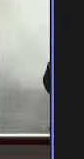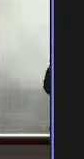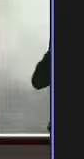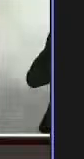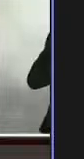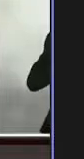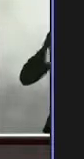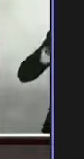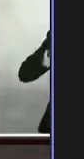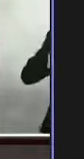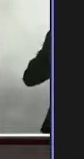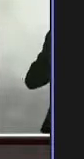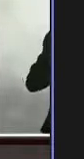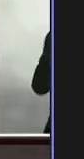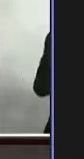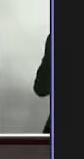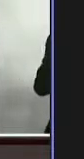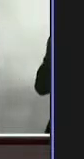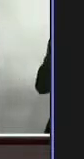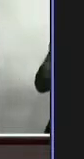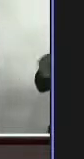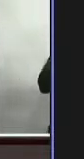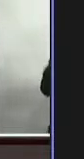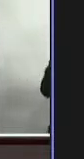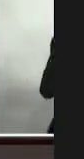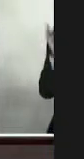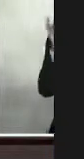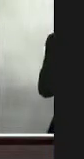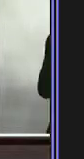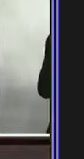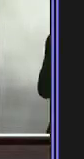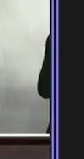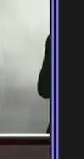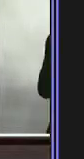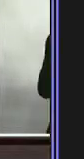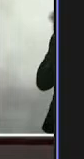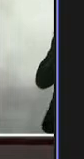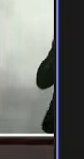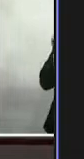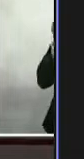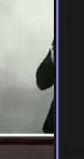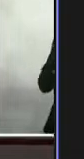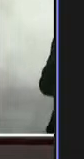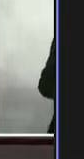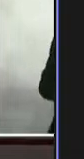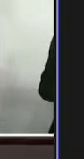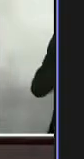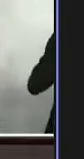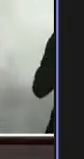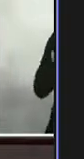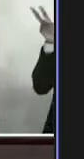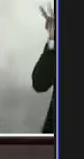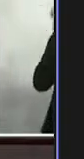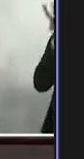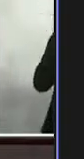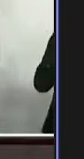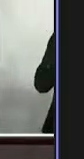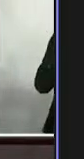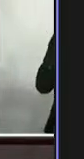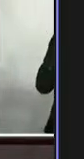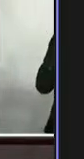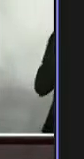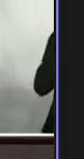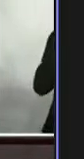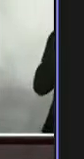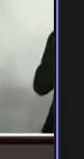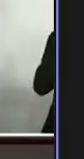Honorable Twala, we've got a serious problem. We can't hear you. I'm saying I withdraw, Speaker, for the sake of progress, because I can